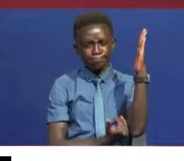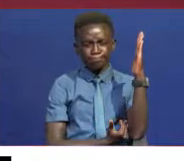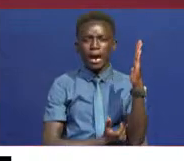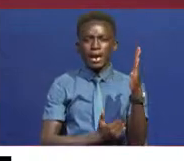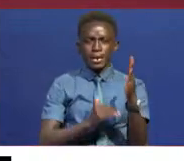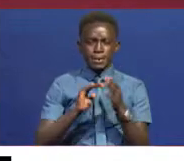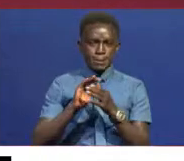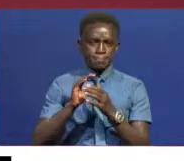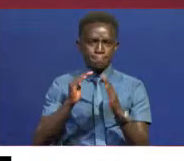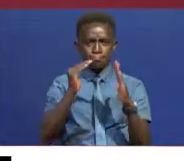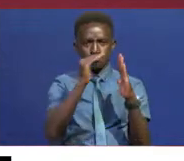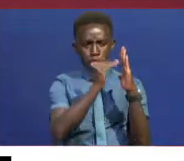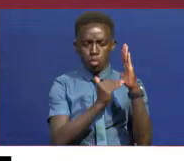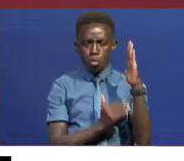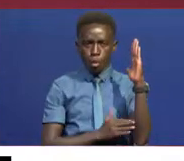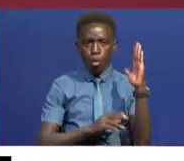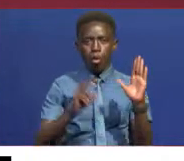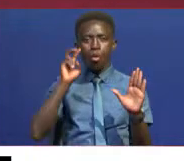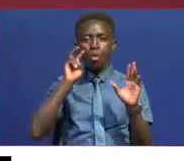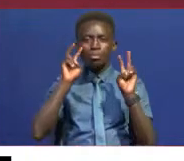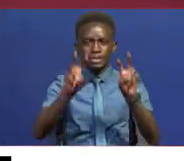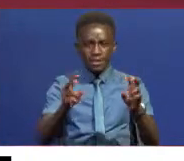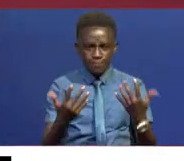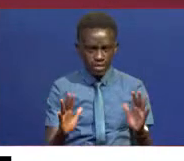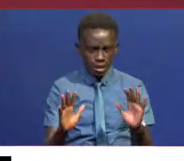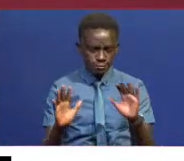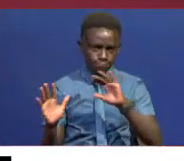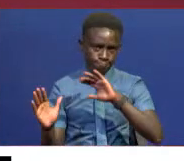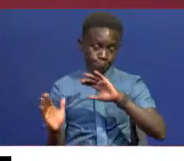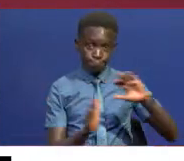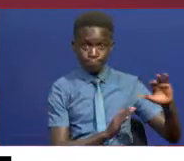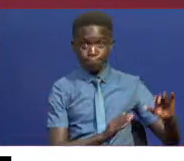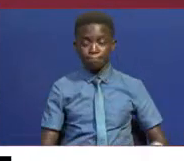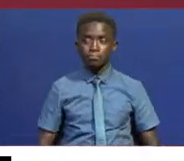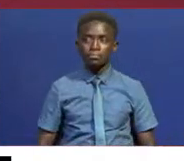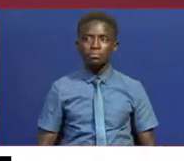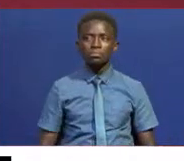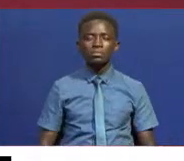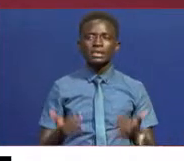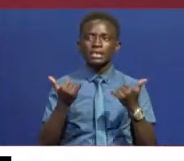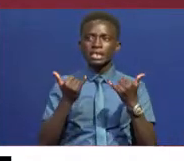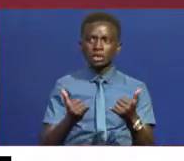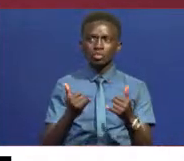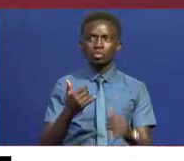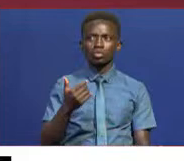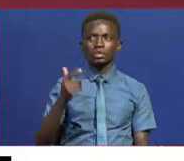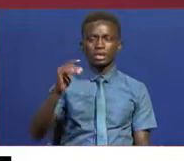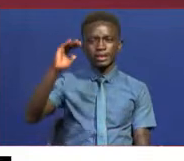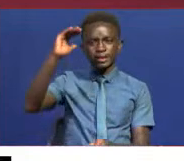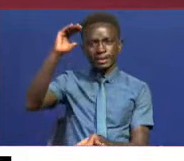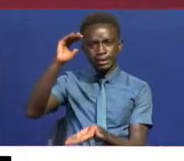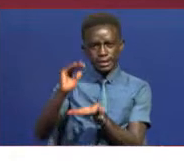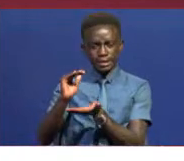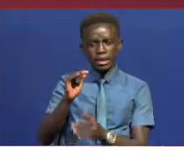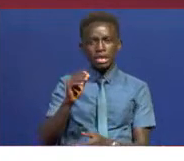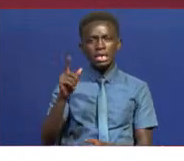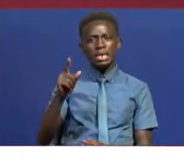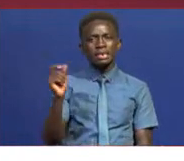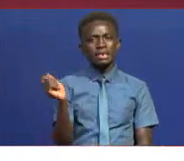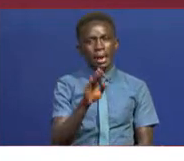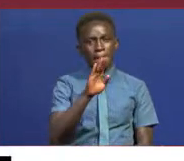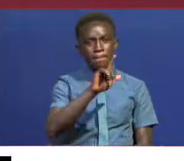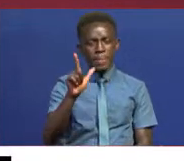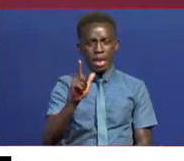cognizant that the issue of reducing the wage bill from the current 46% of